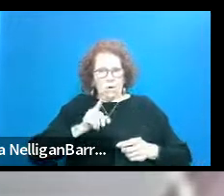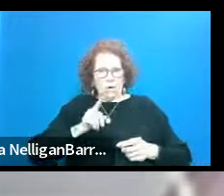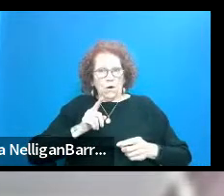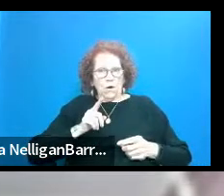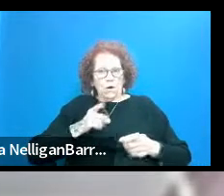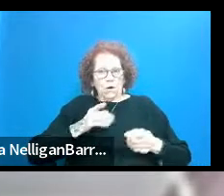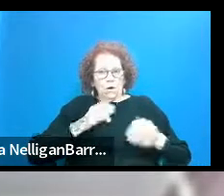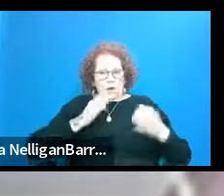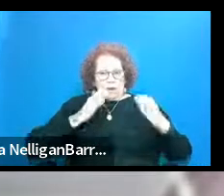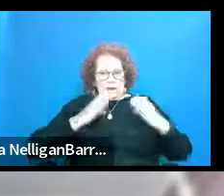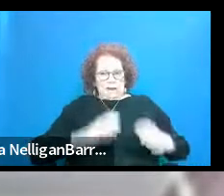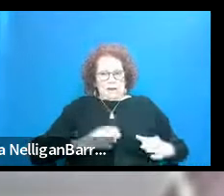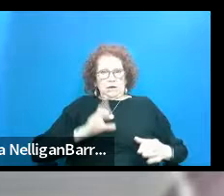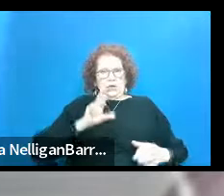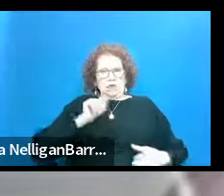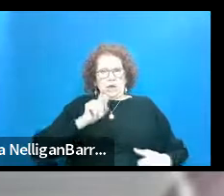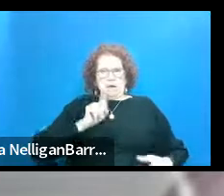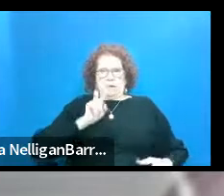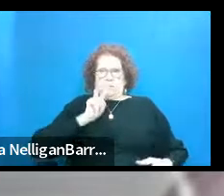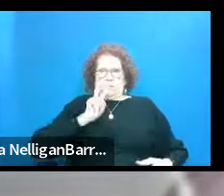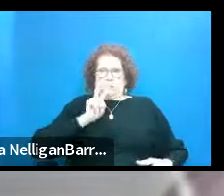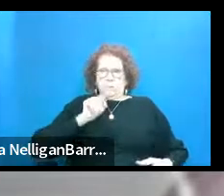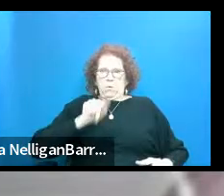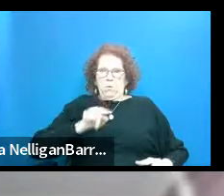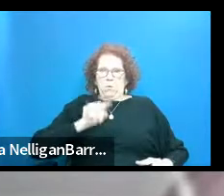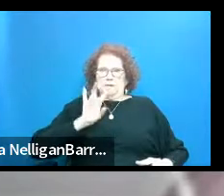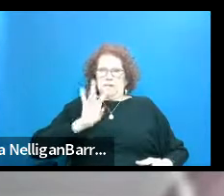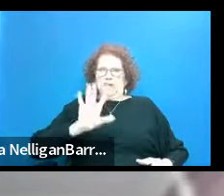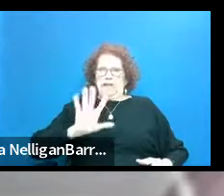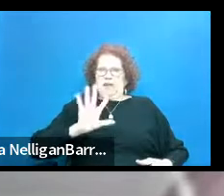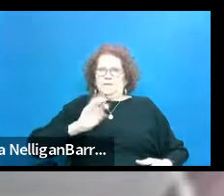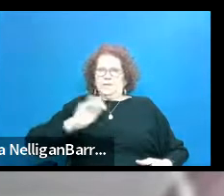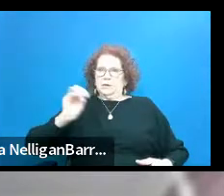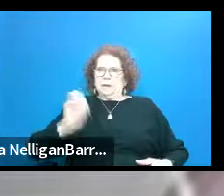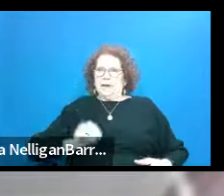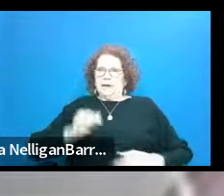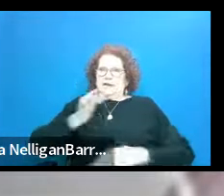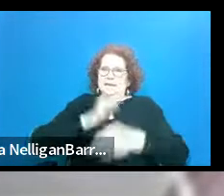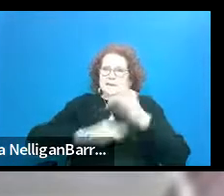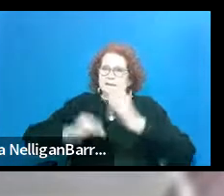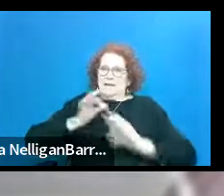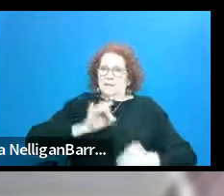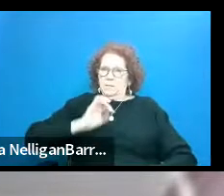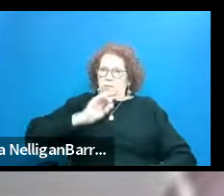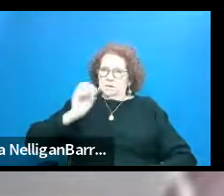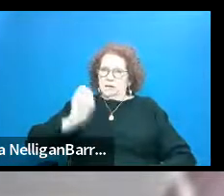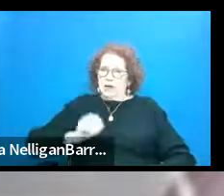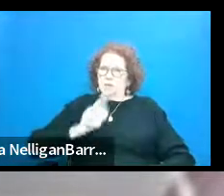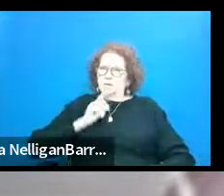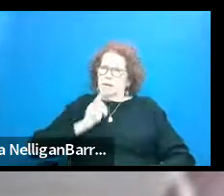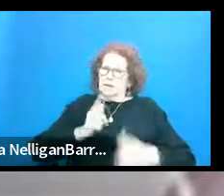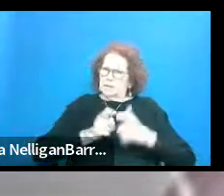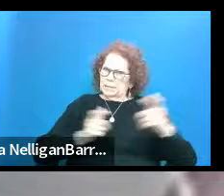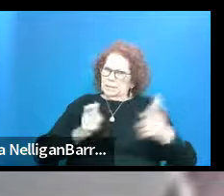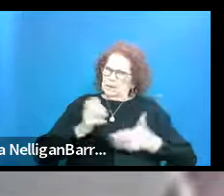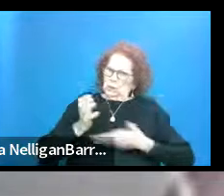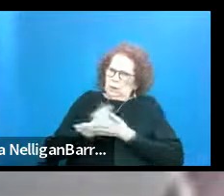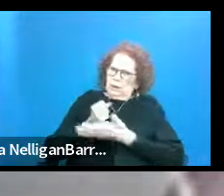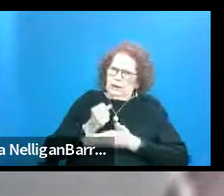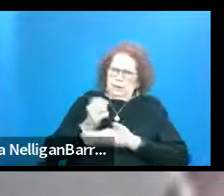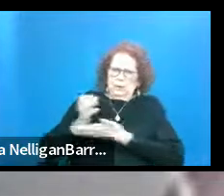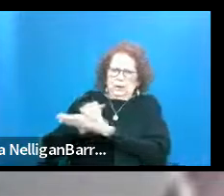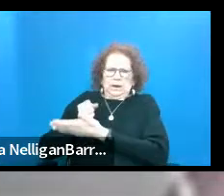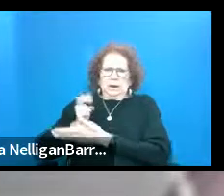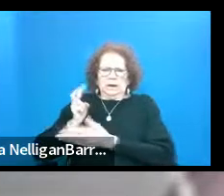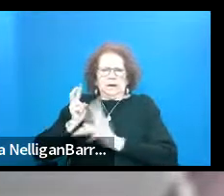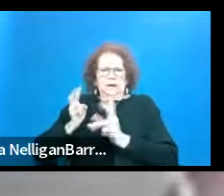2.75% instead of 7%. So that's a big victory. I want to shout out for that. But other than that, I don't really